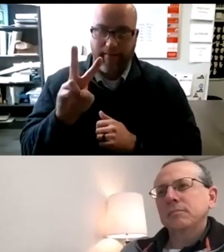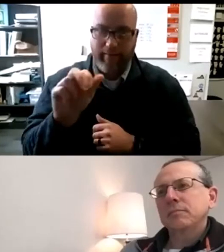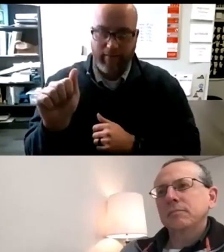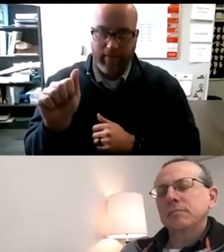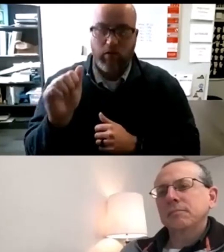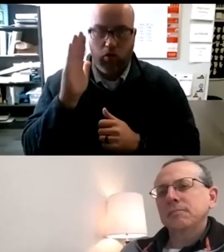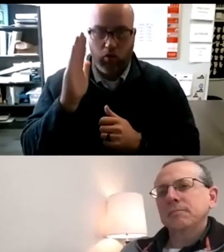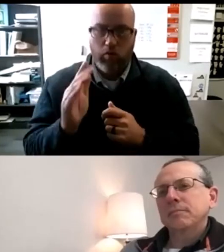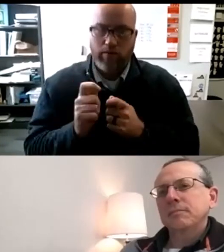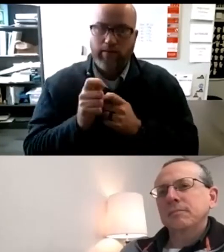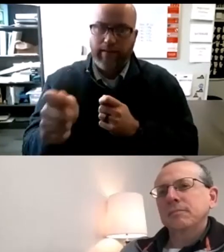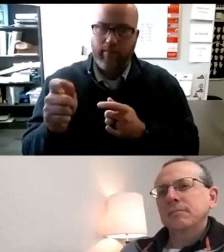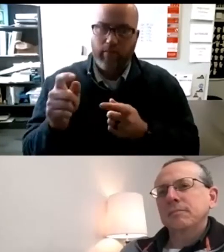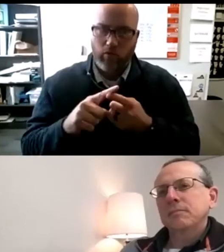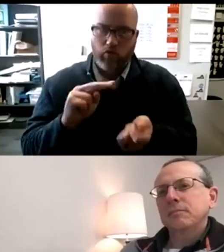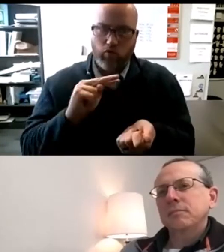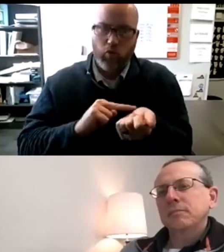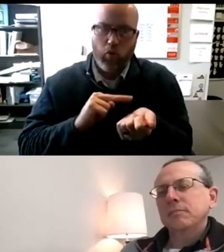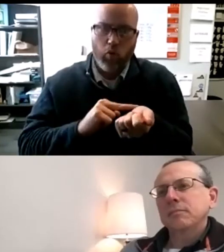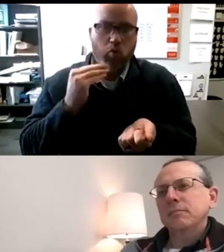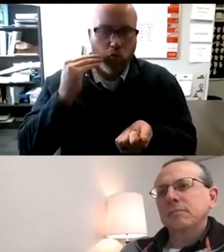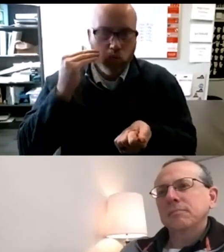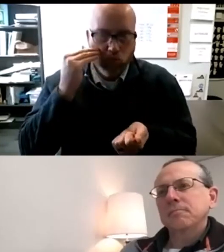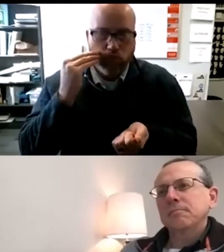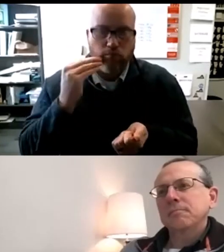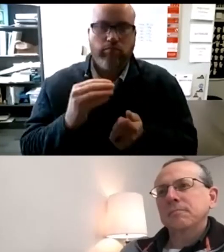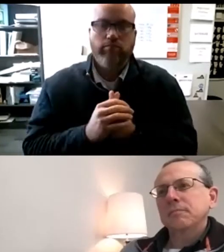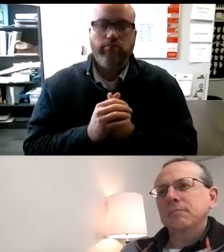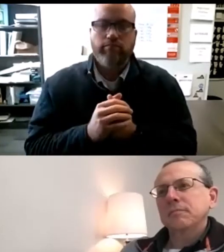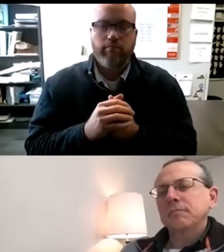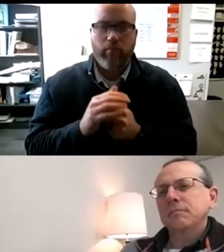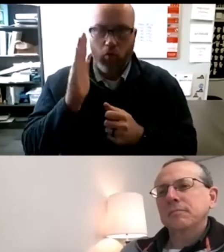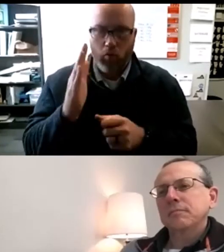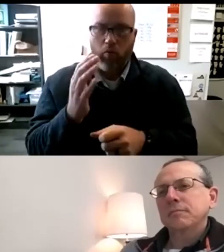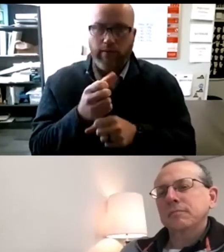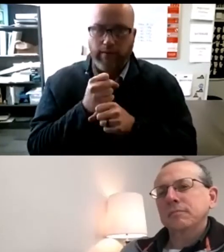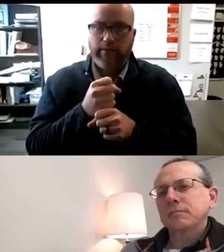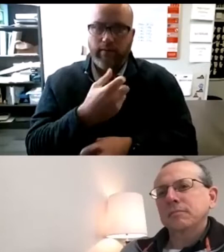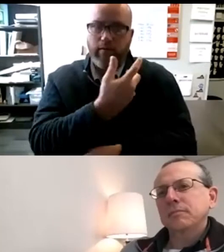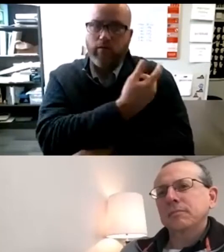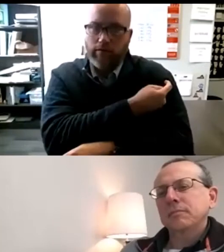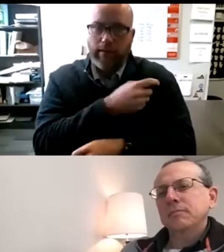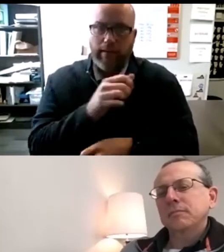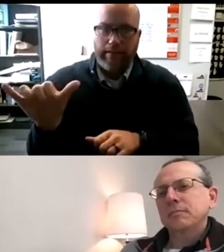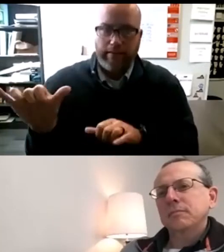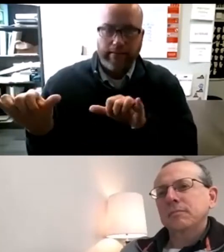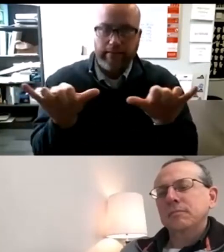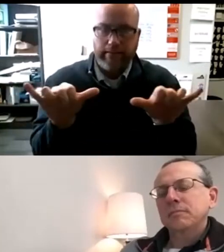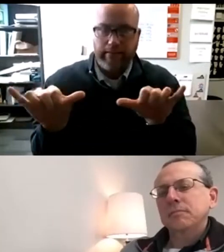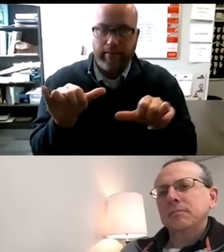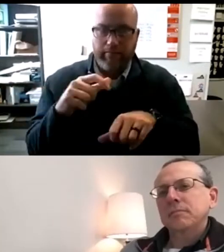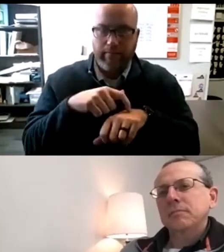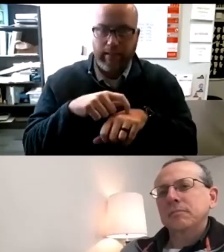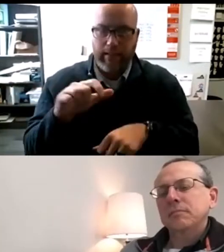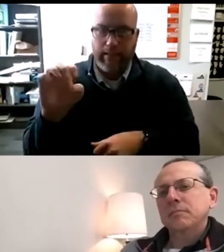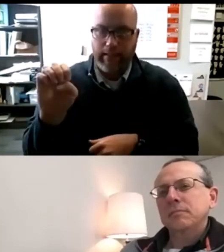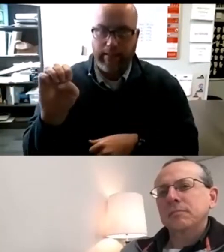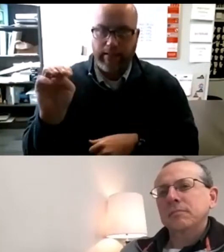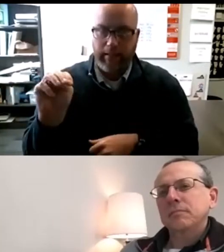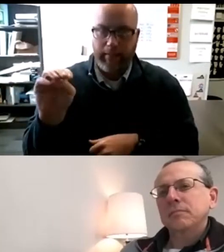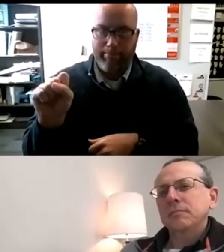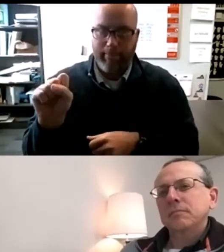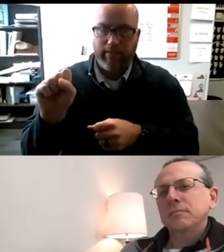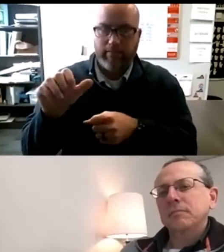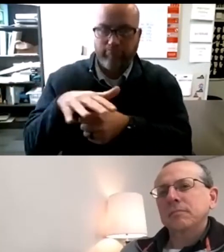and the staff of these facilities will begin receiving vaccine. At the same time, our local EMS personnel will begin